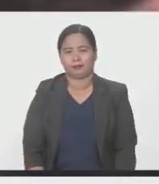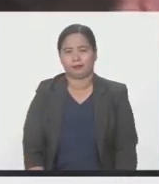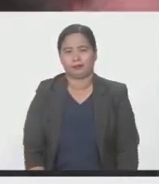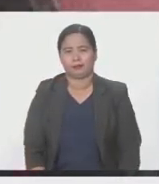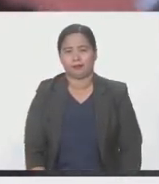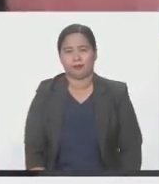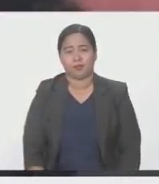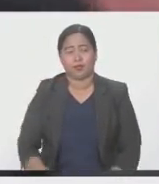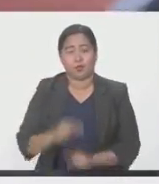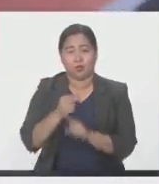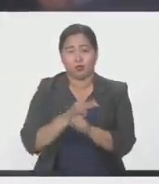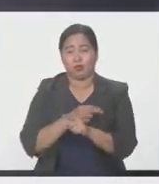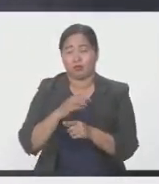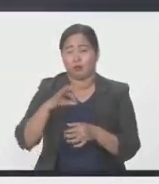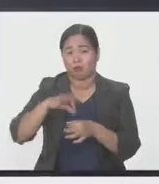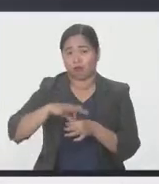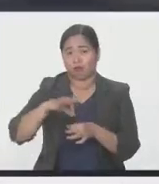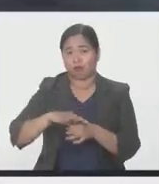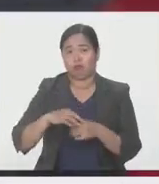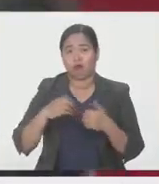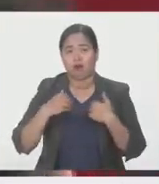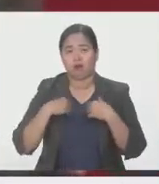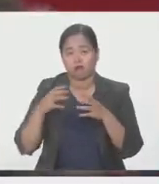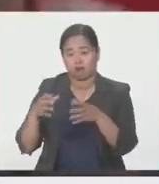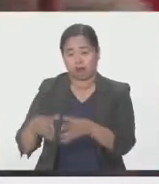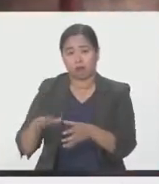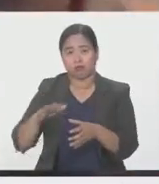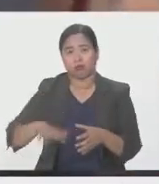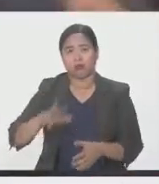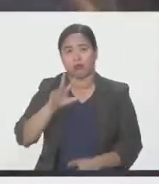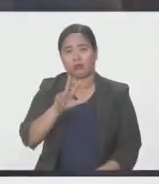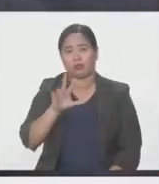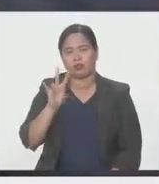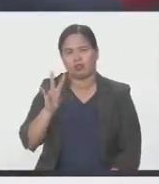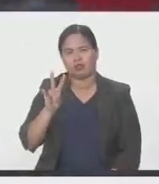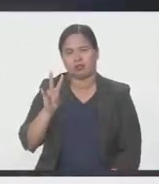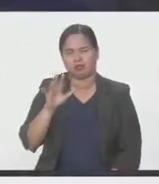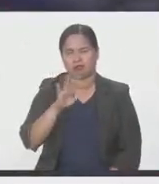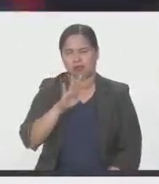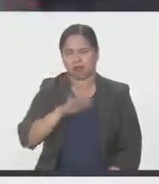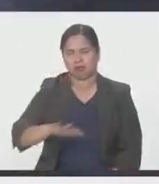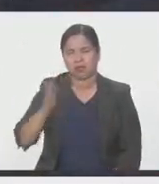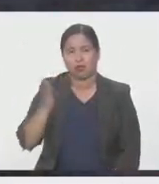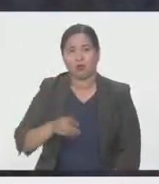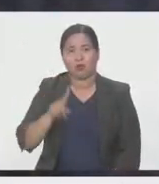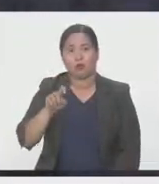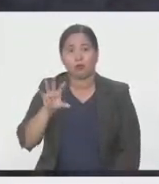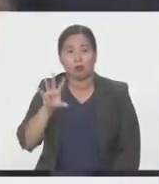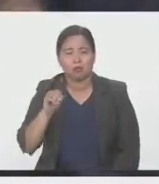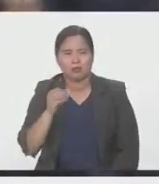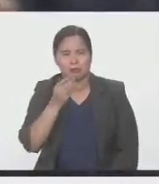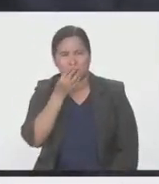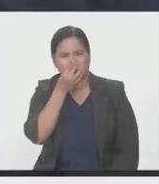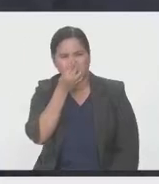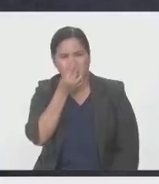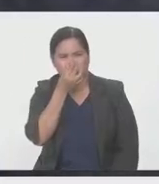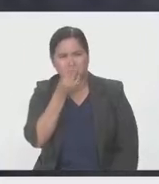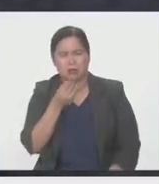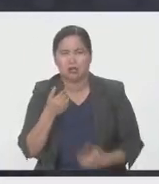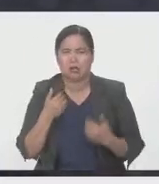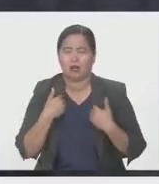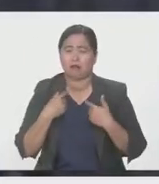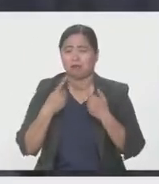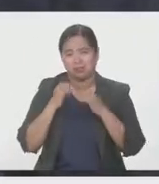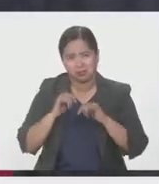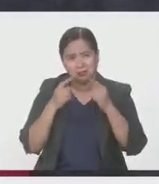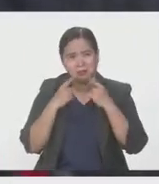In the November elections, Wilders' Freedom Party secured 37 out of 150 parliament seats, marking a significant electoral